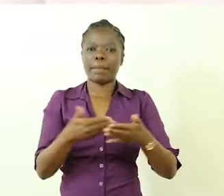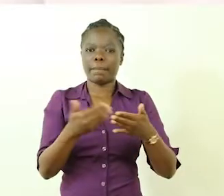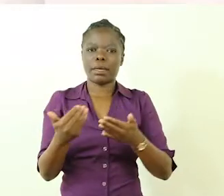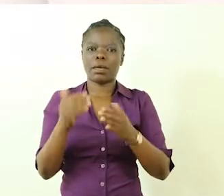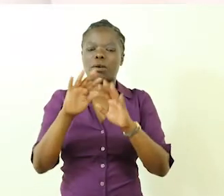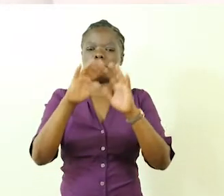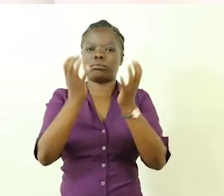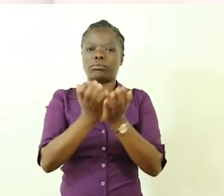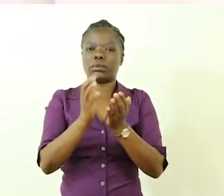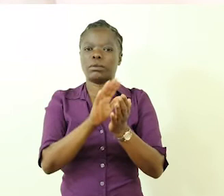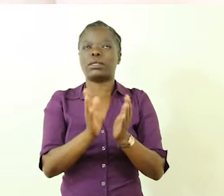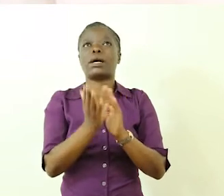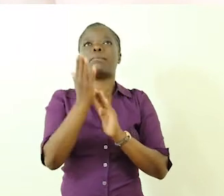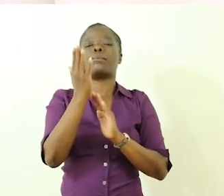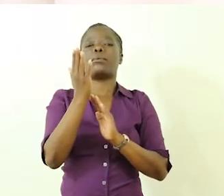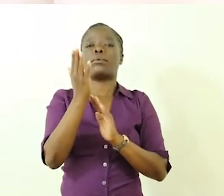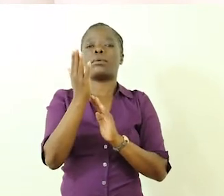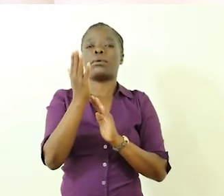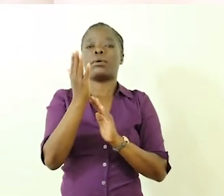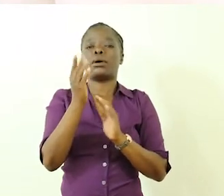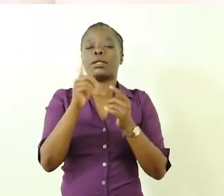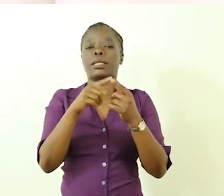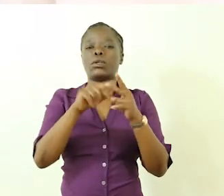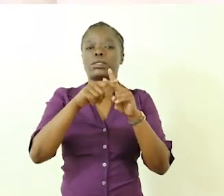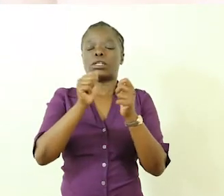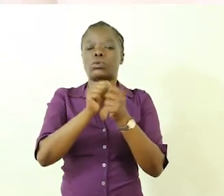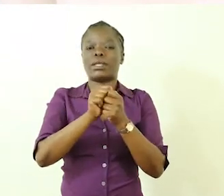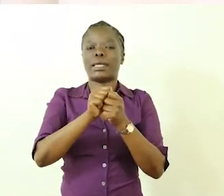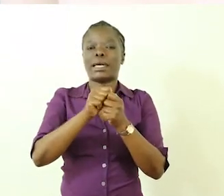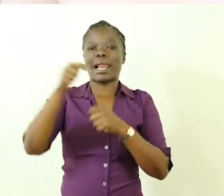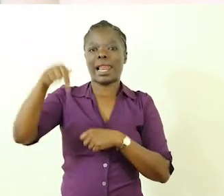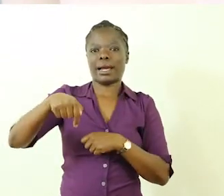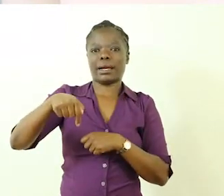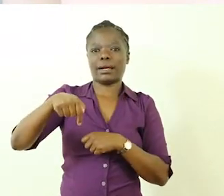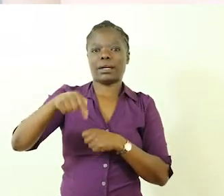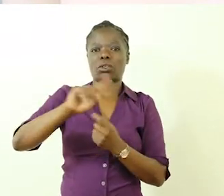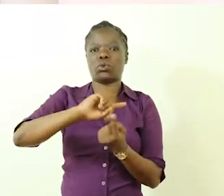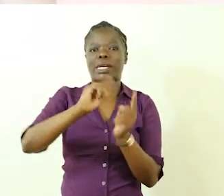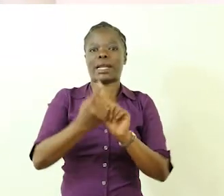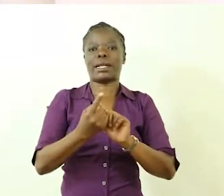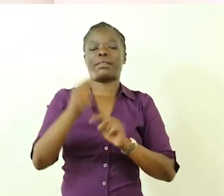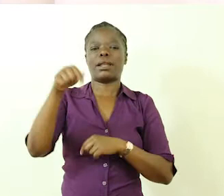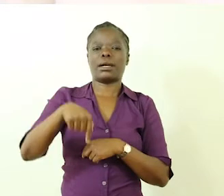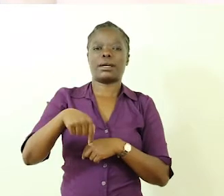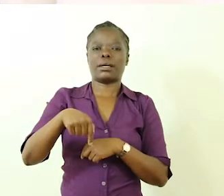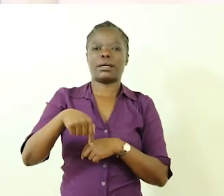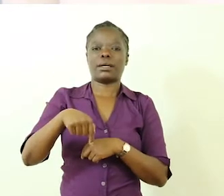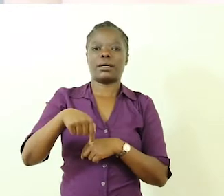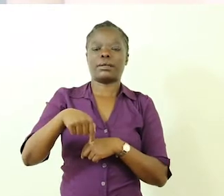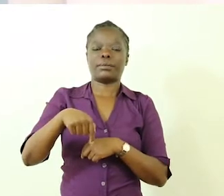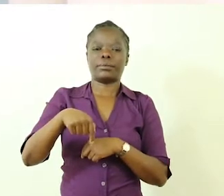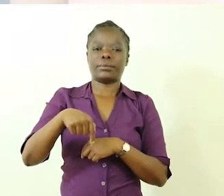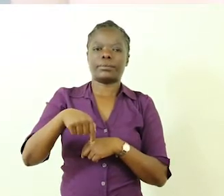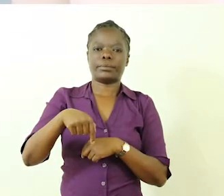face up, and then you turn. You start with the leg. You turn the leg this way, back,